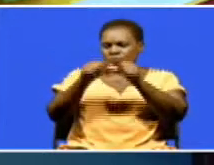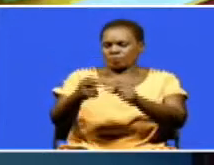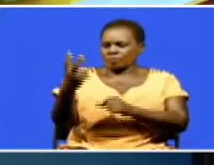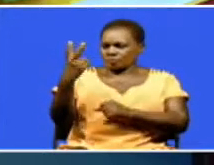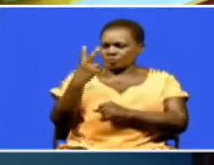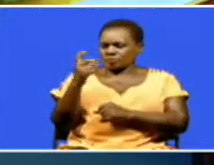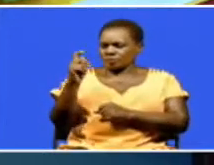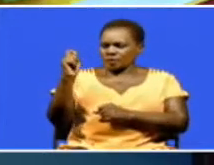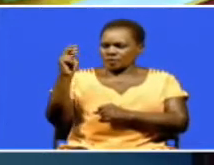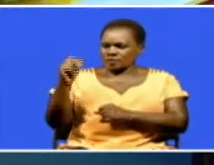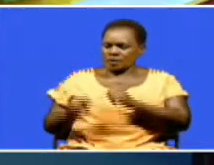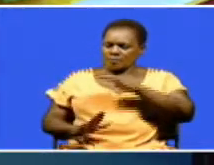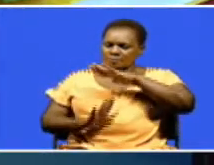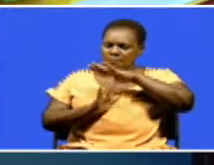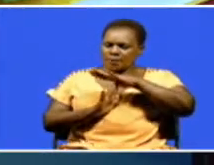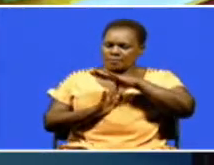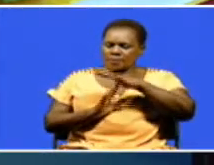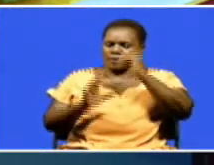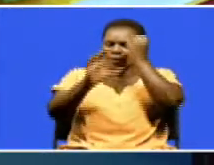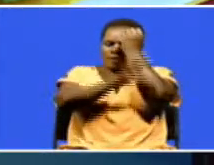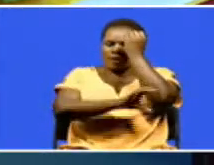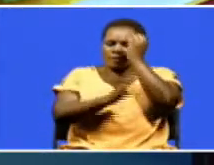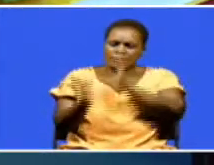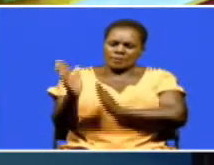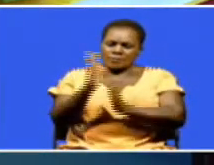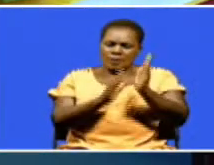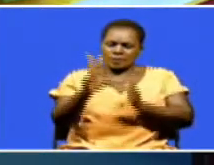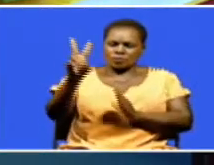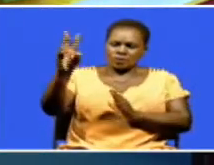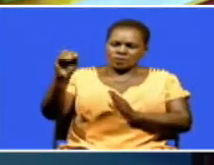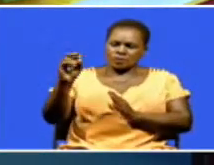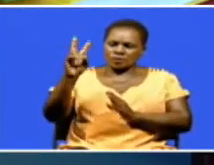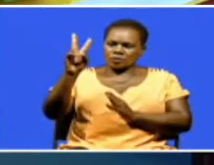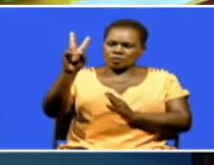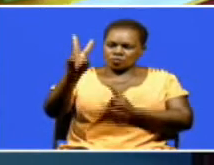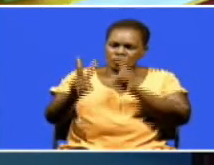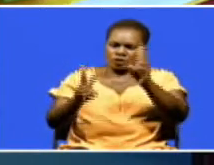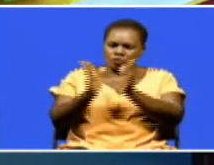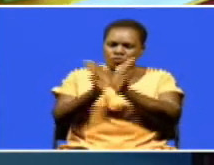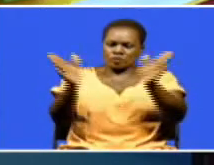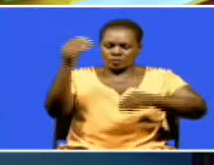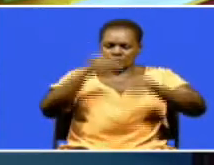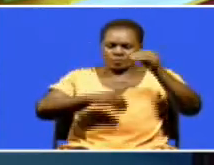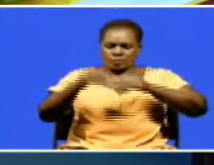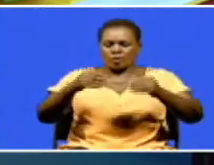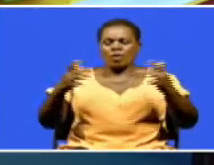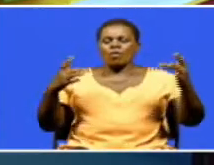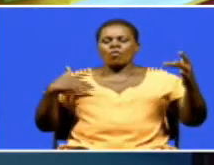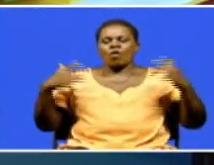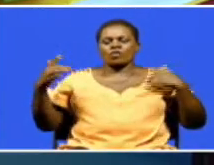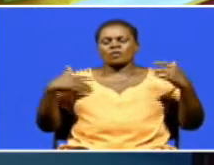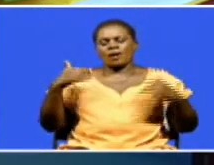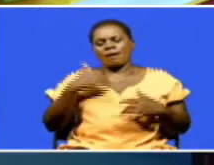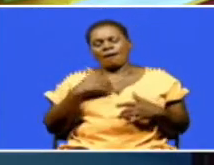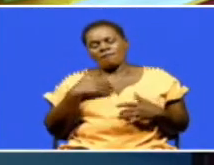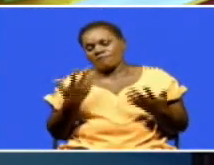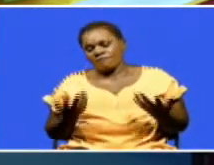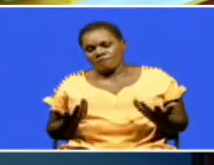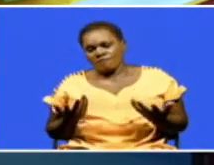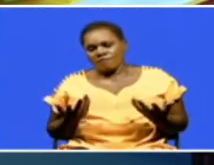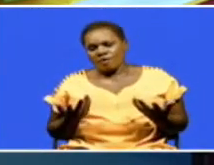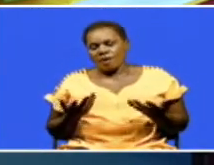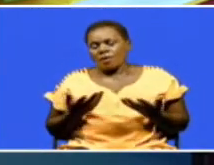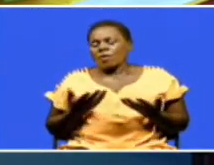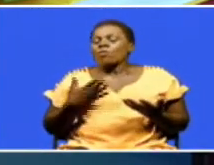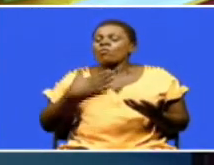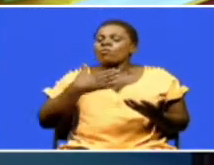are watching KTN Prime. Now, as the country prepares for the 2022 general election, there are concerns over whether or not